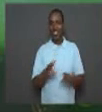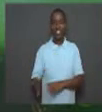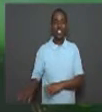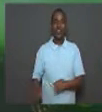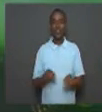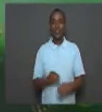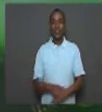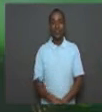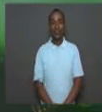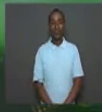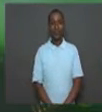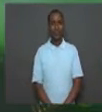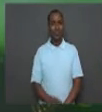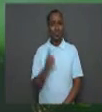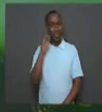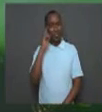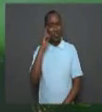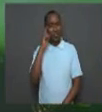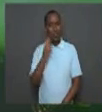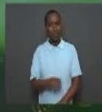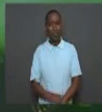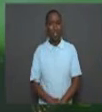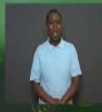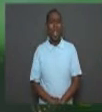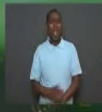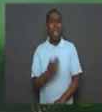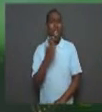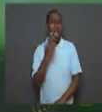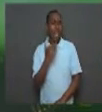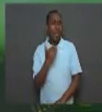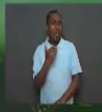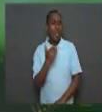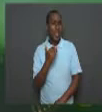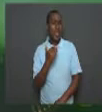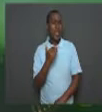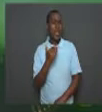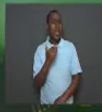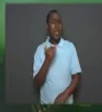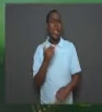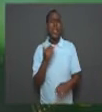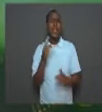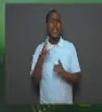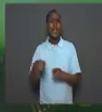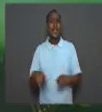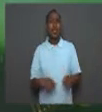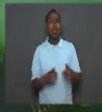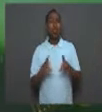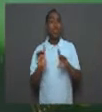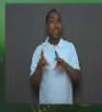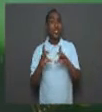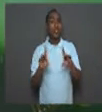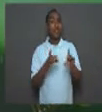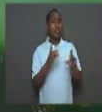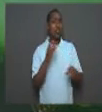Students, can you think of reasons why it is important to have a system of